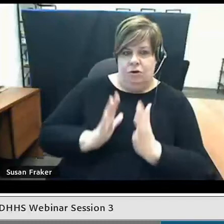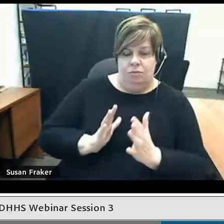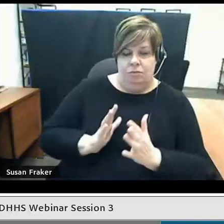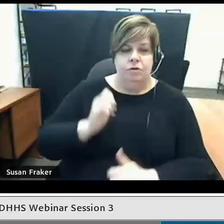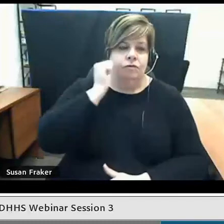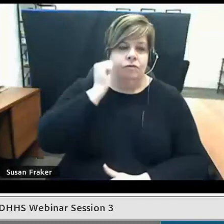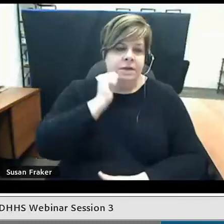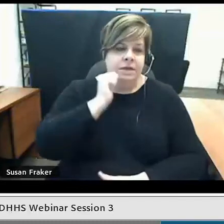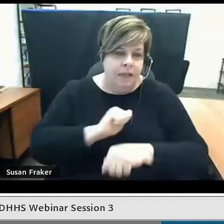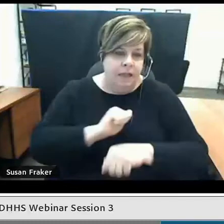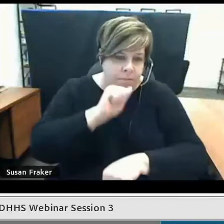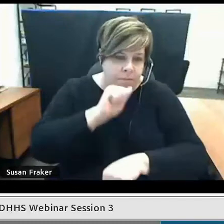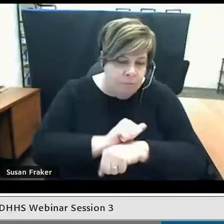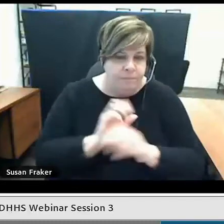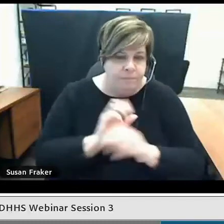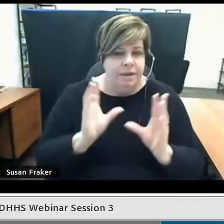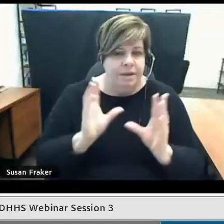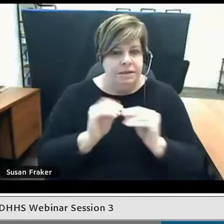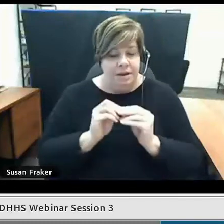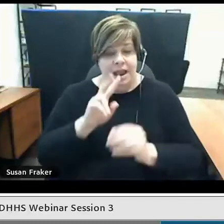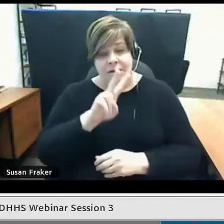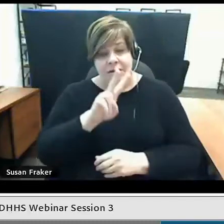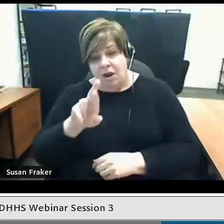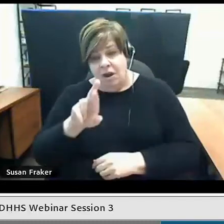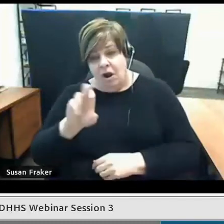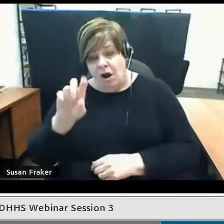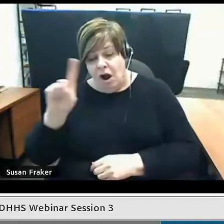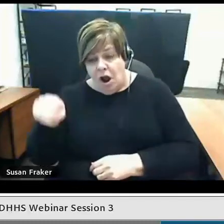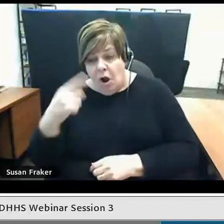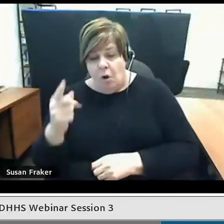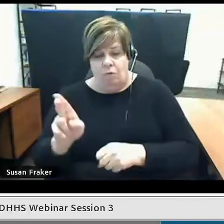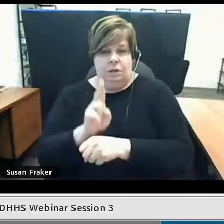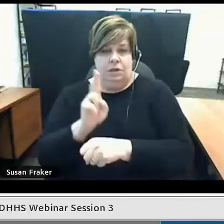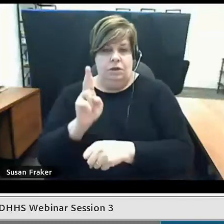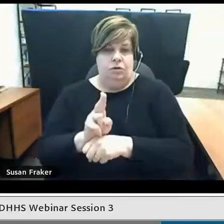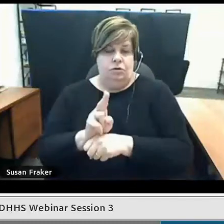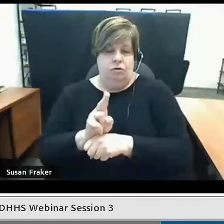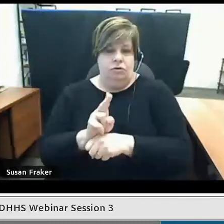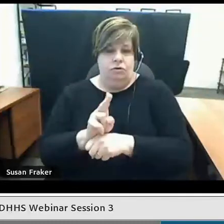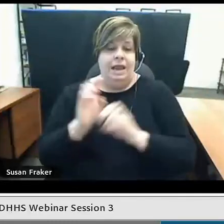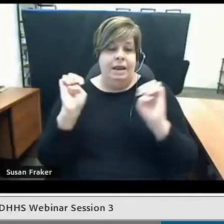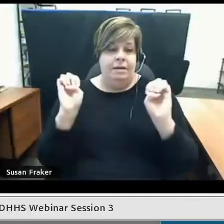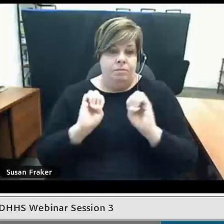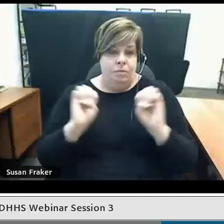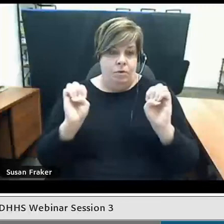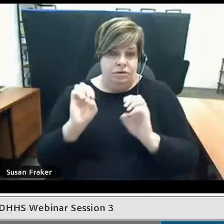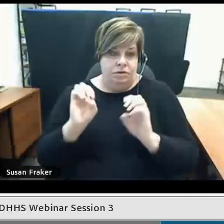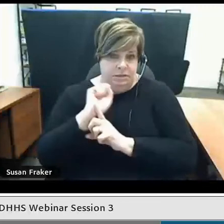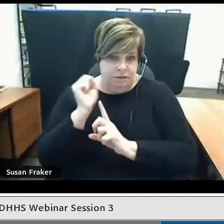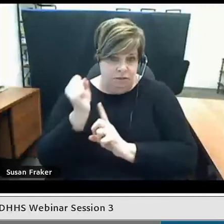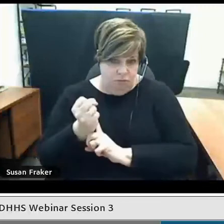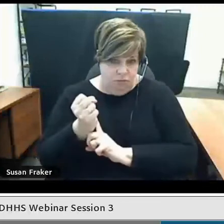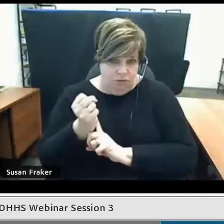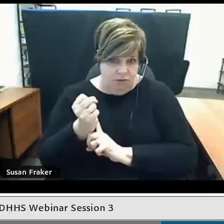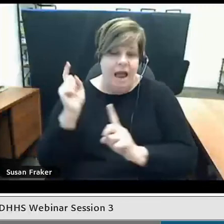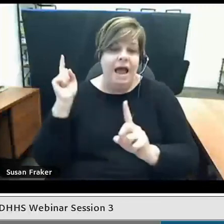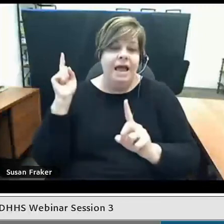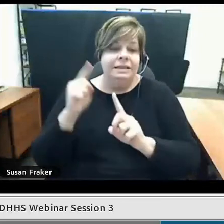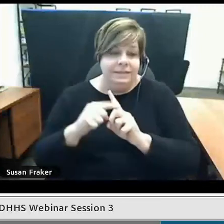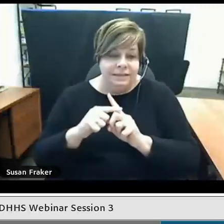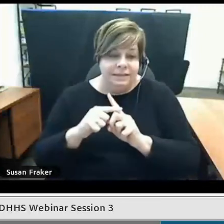appointments, and that this should only be used in cases where it's an emergency situation and until you can get a